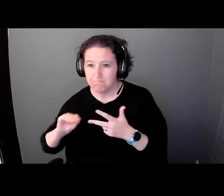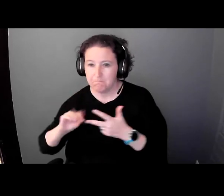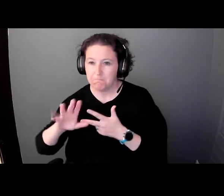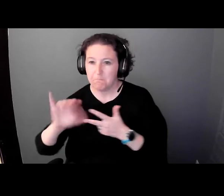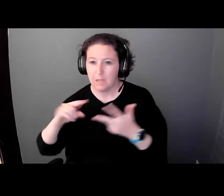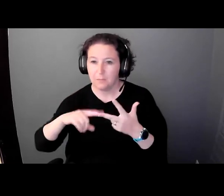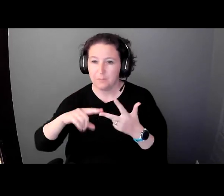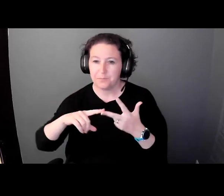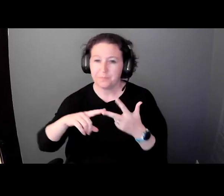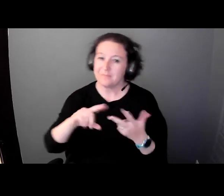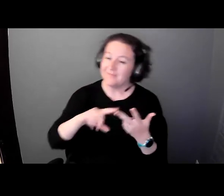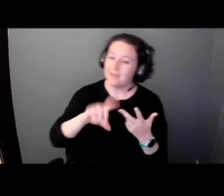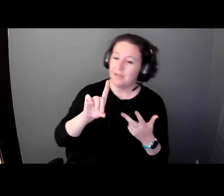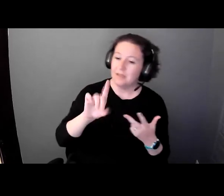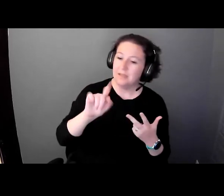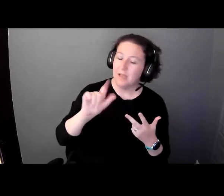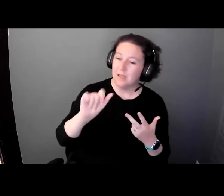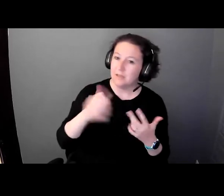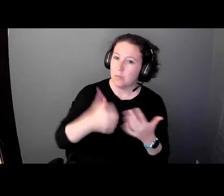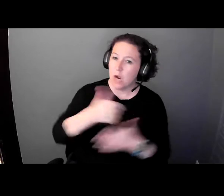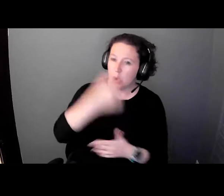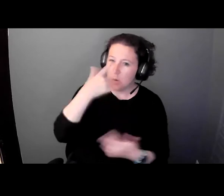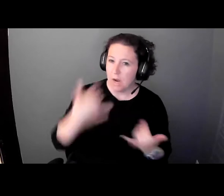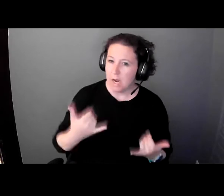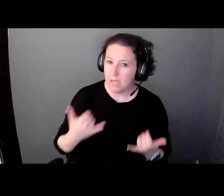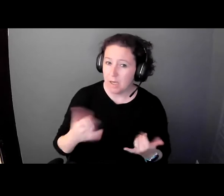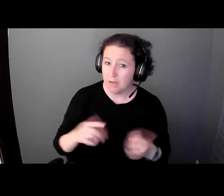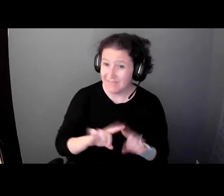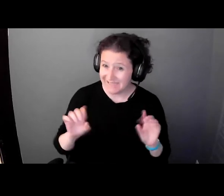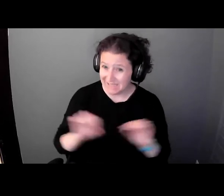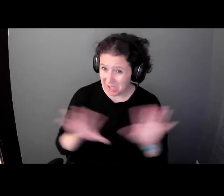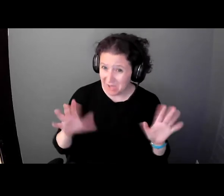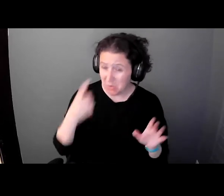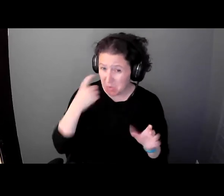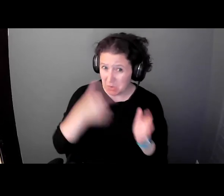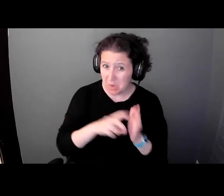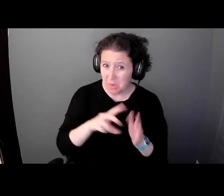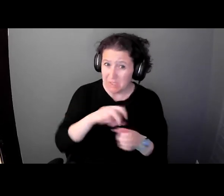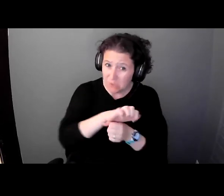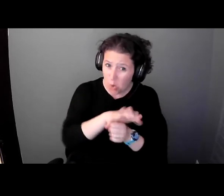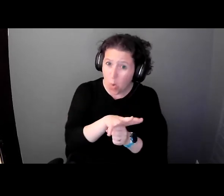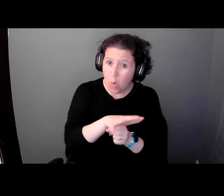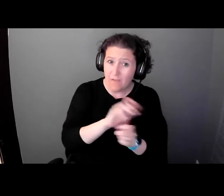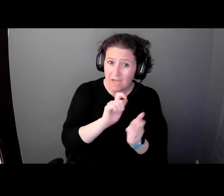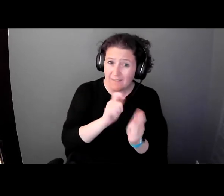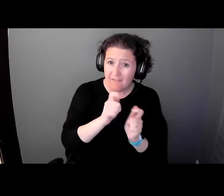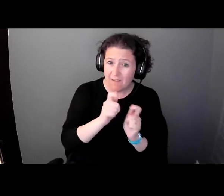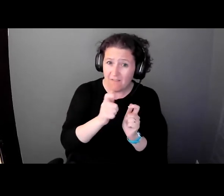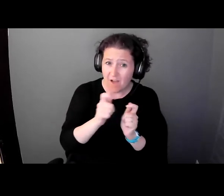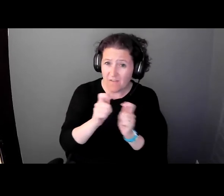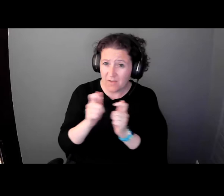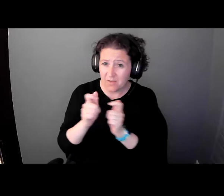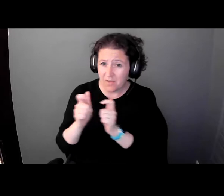but the virus has clearly over time evolved to be more transmissible and perhaps more